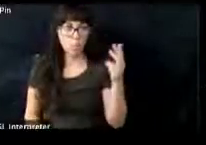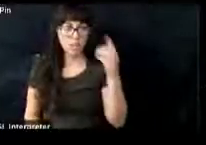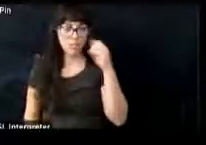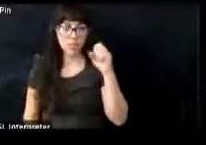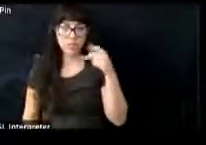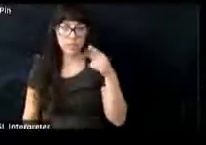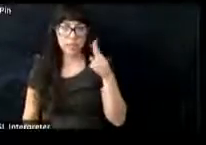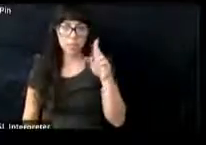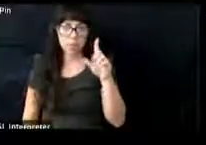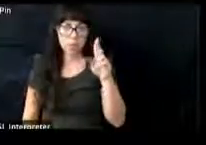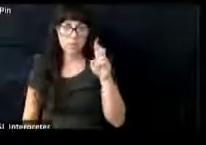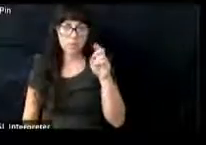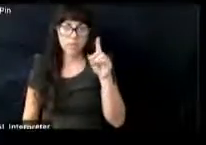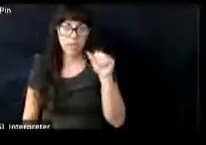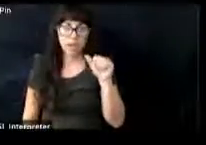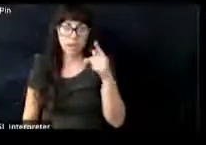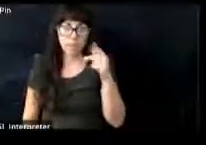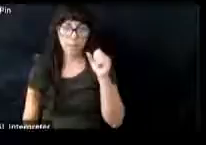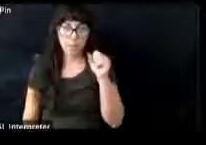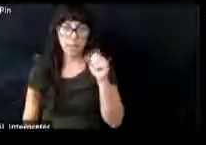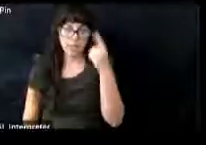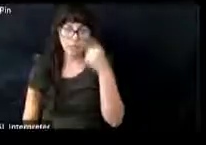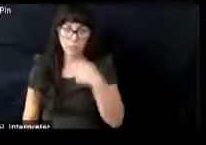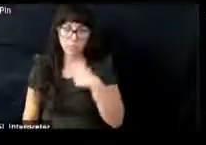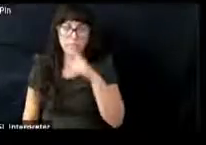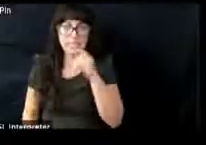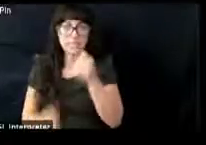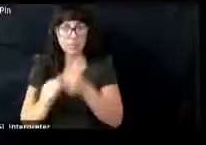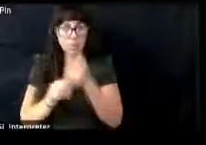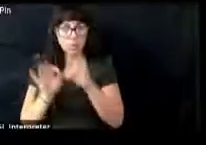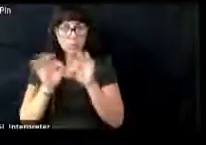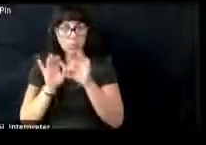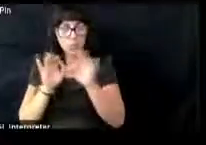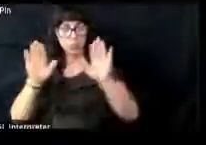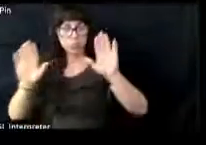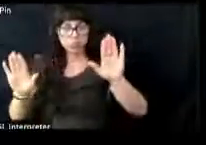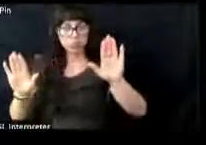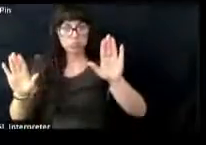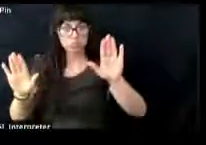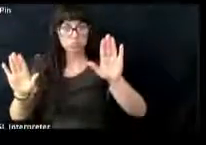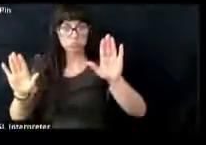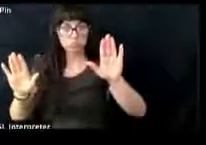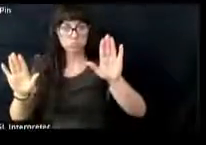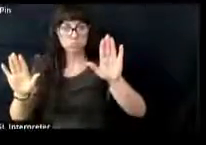most important thing to keep intact.